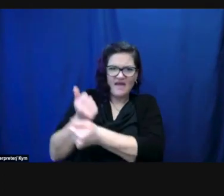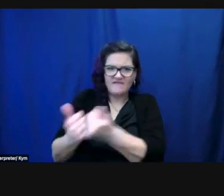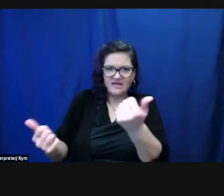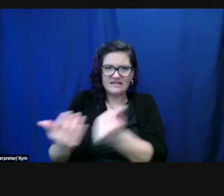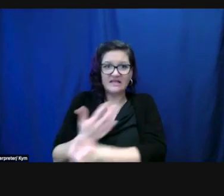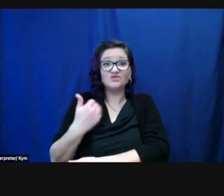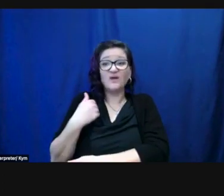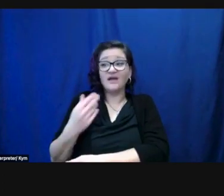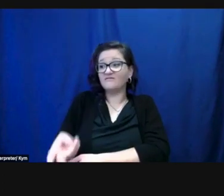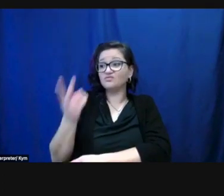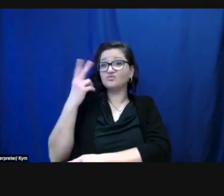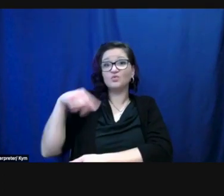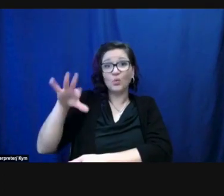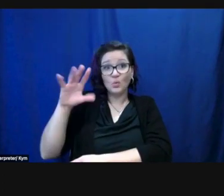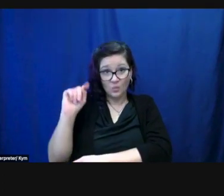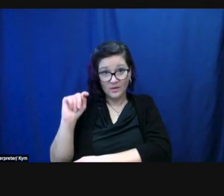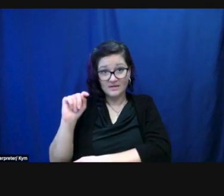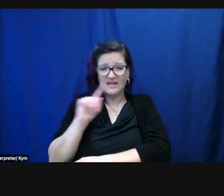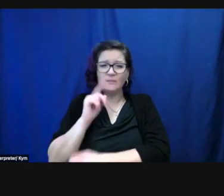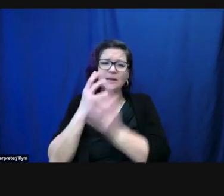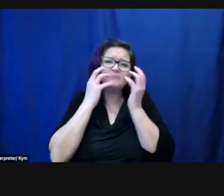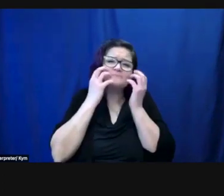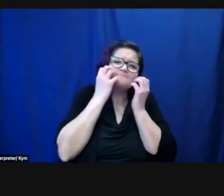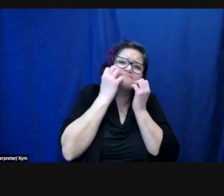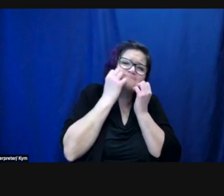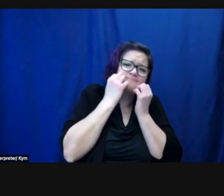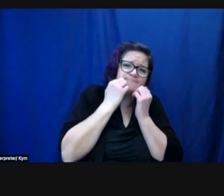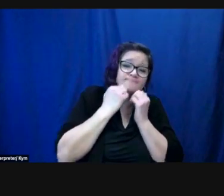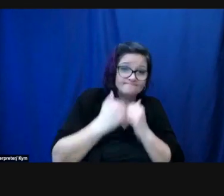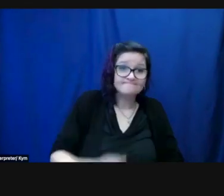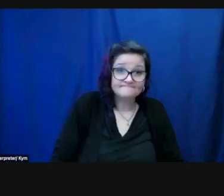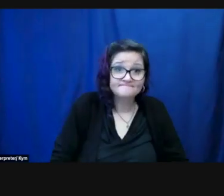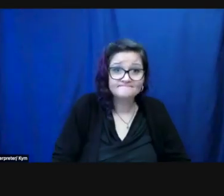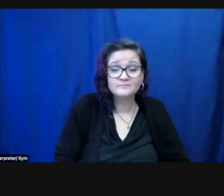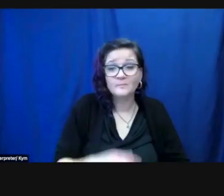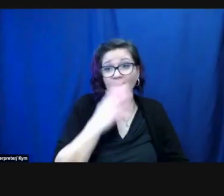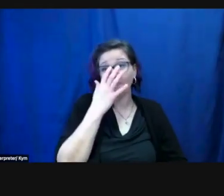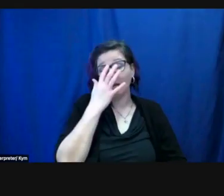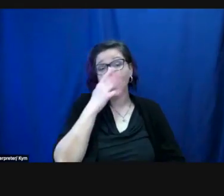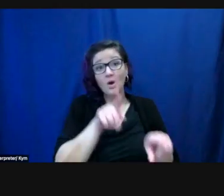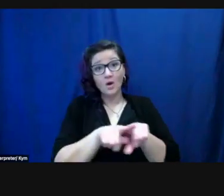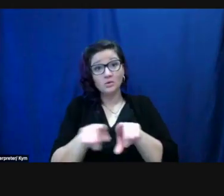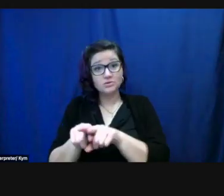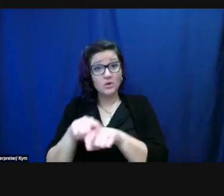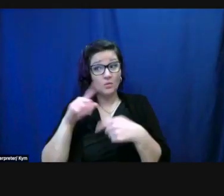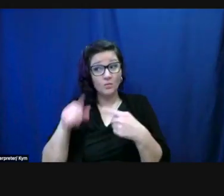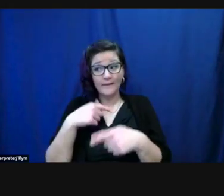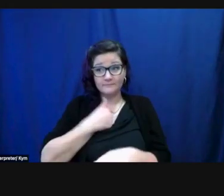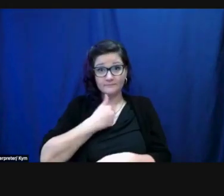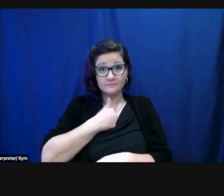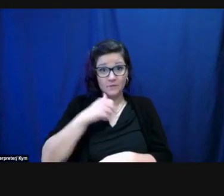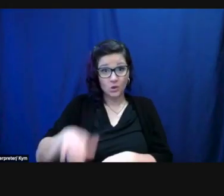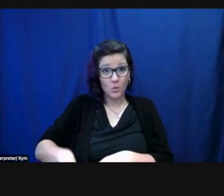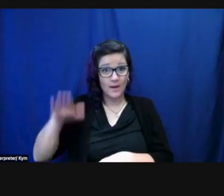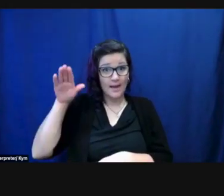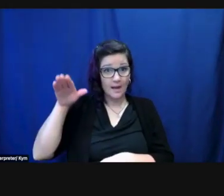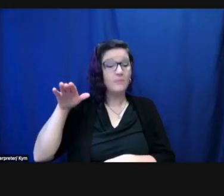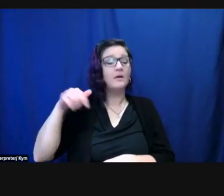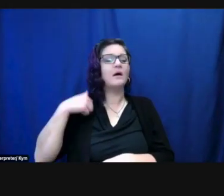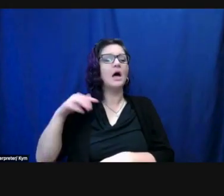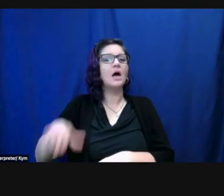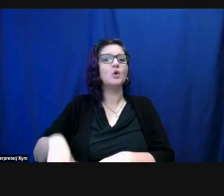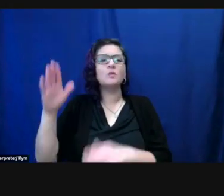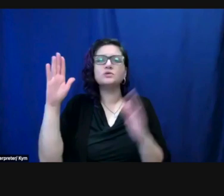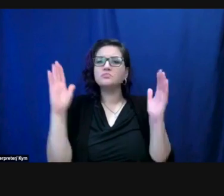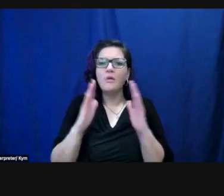those two quilts that I really cherish. But also when I was growing up, I grew up in a